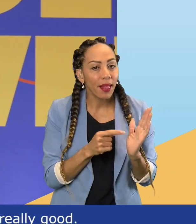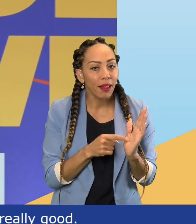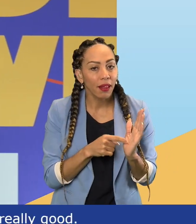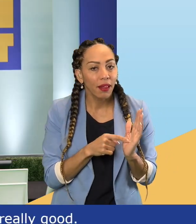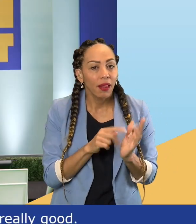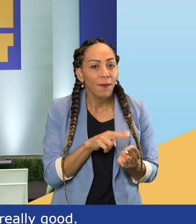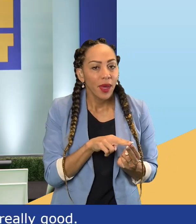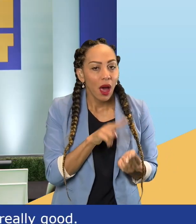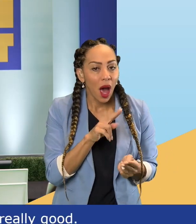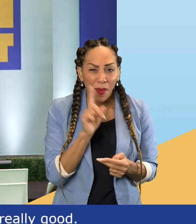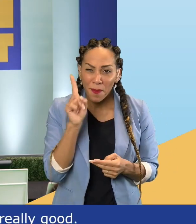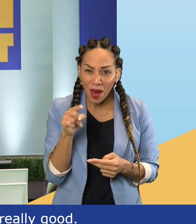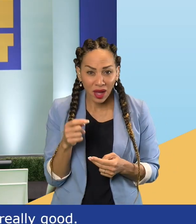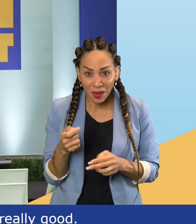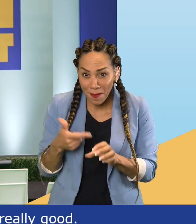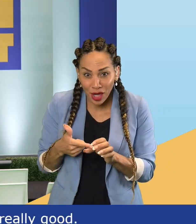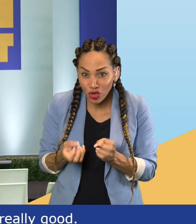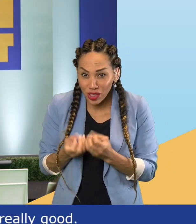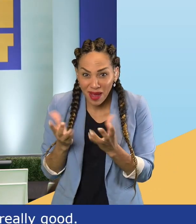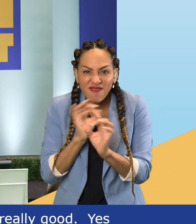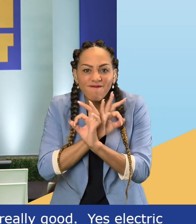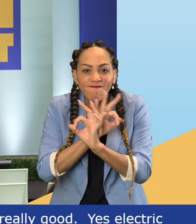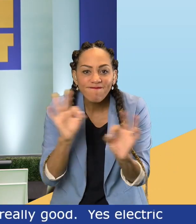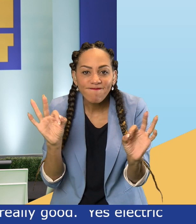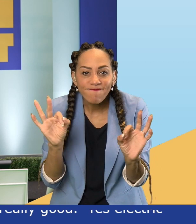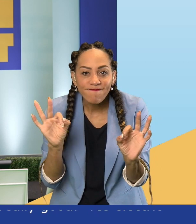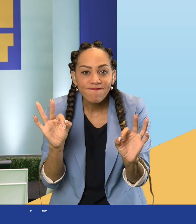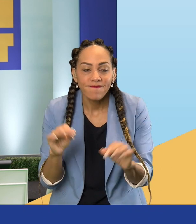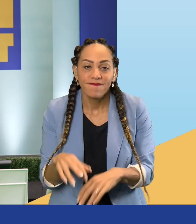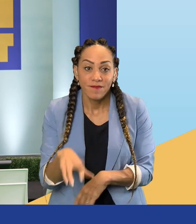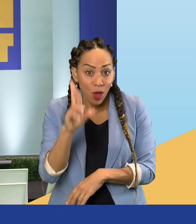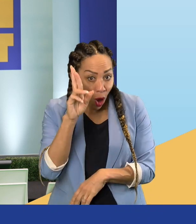anymore. So, yeah, hopefully that answers a little bit of your question.